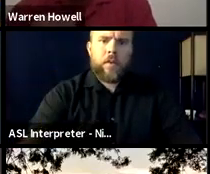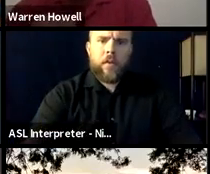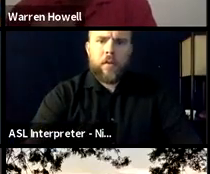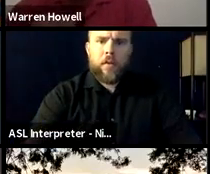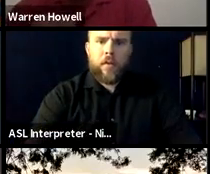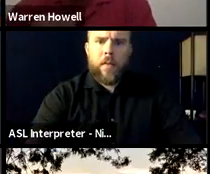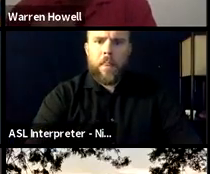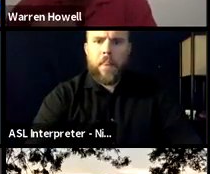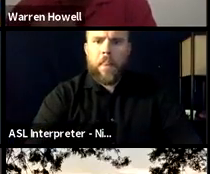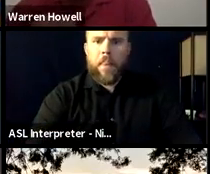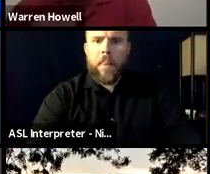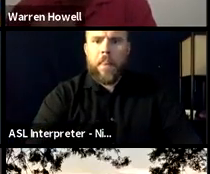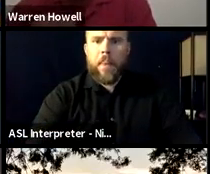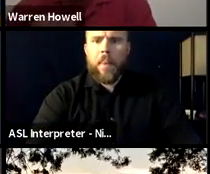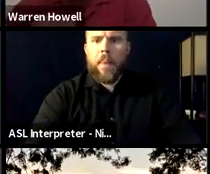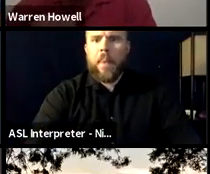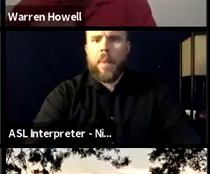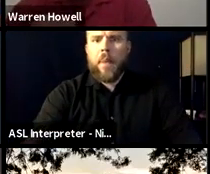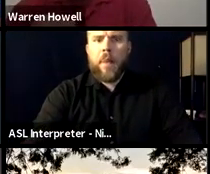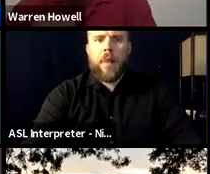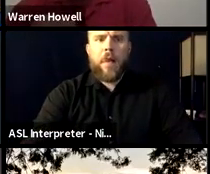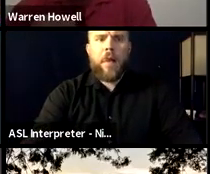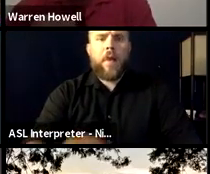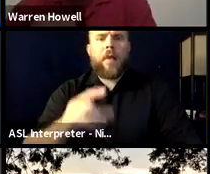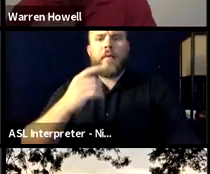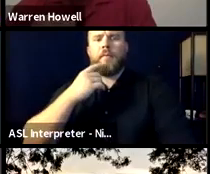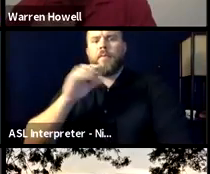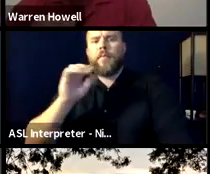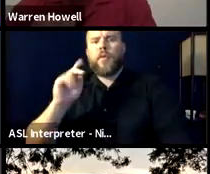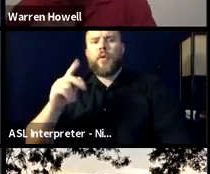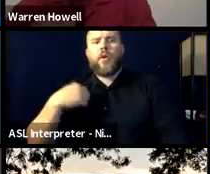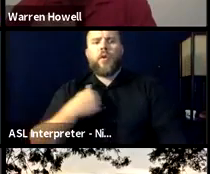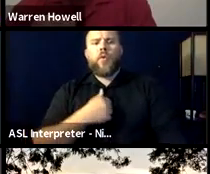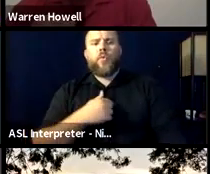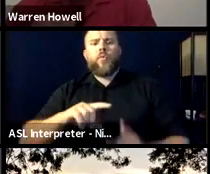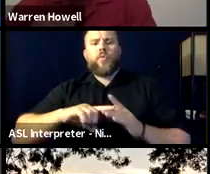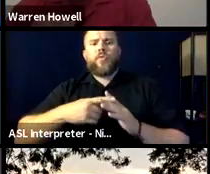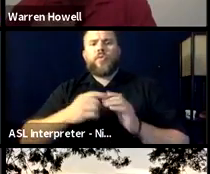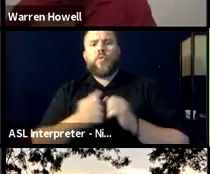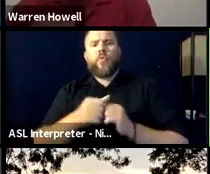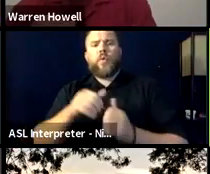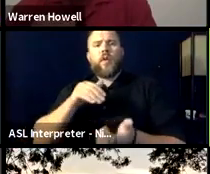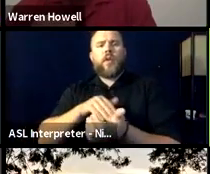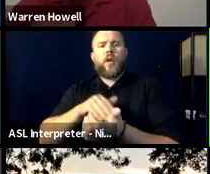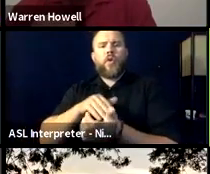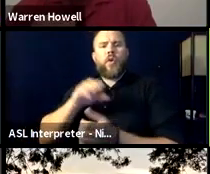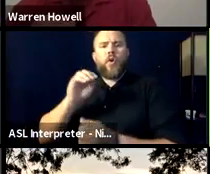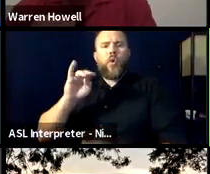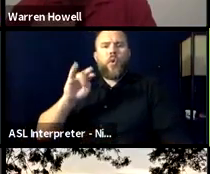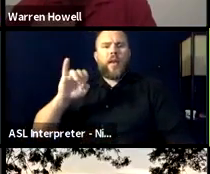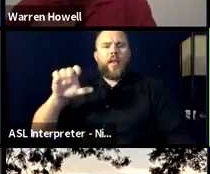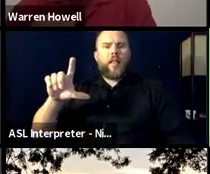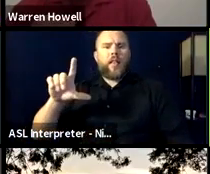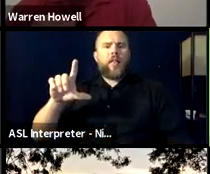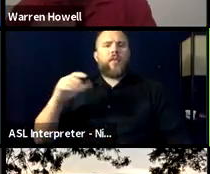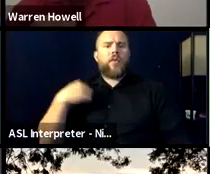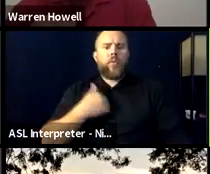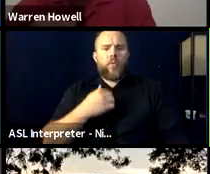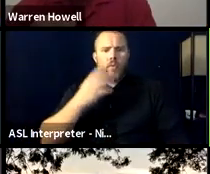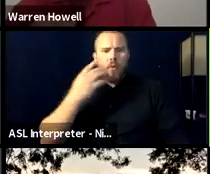with Dr. O'Neill. Claire O'Neill, present. Mr. Pulaski. Fred Pulaski, present.